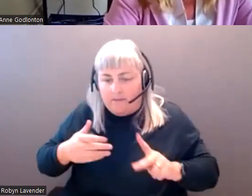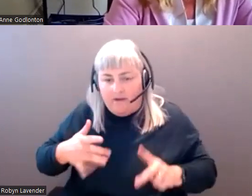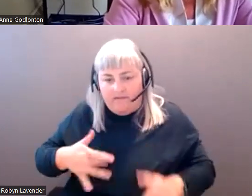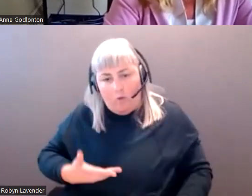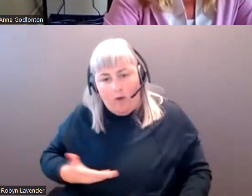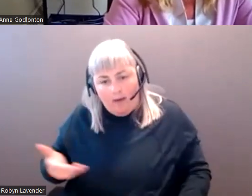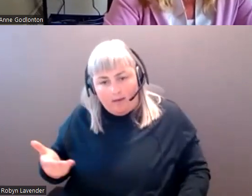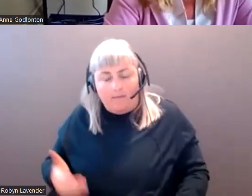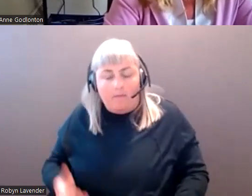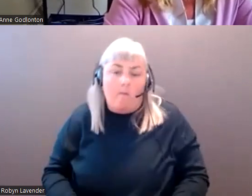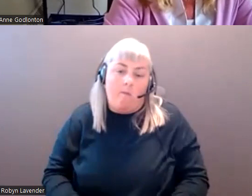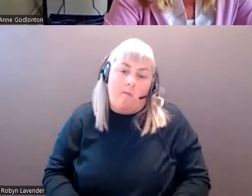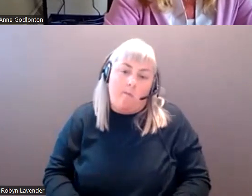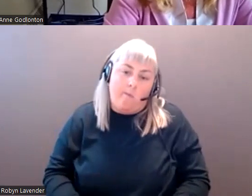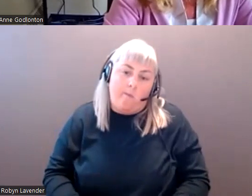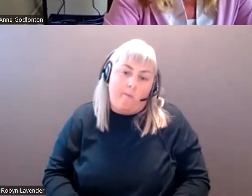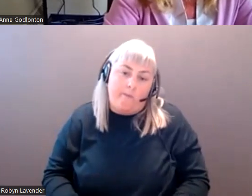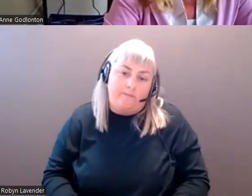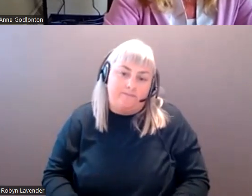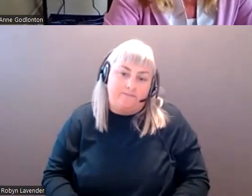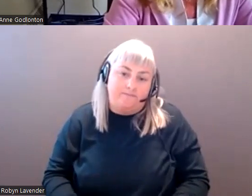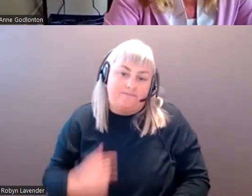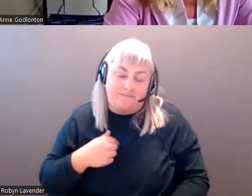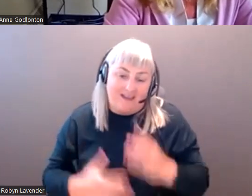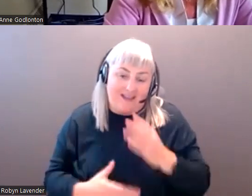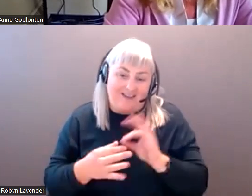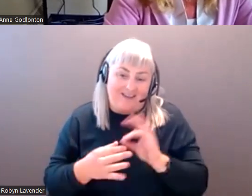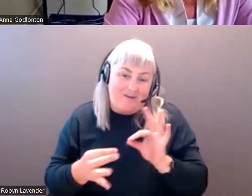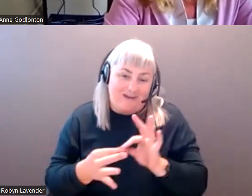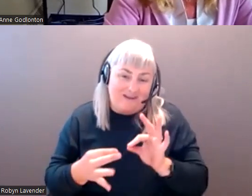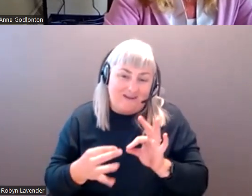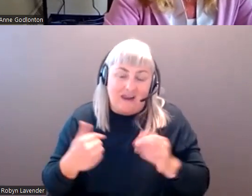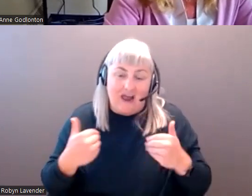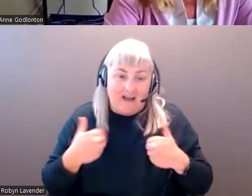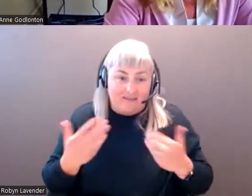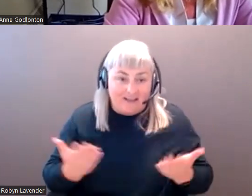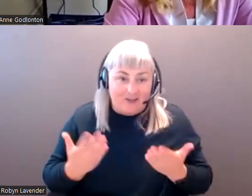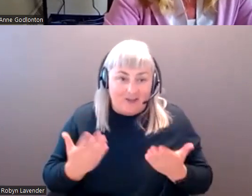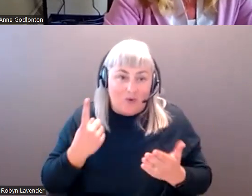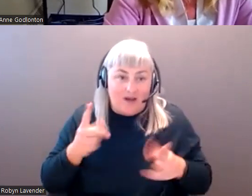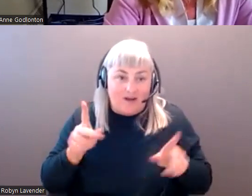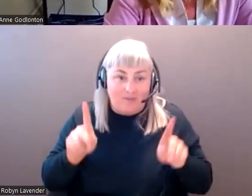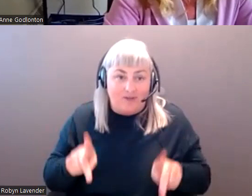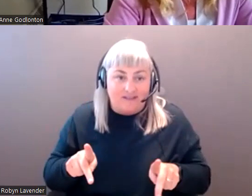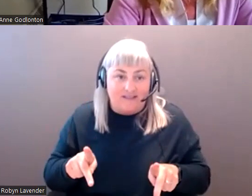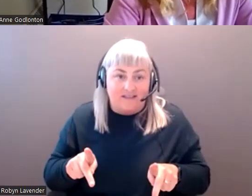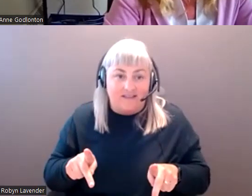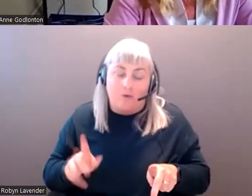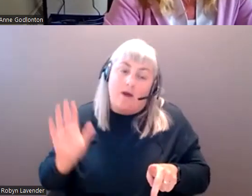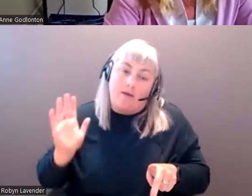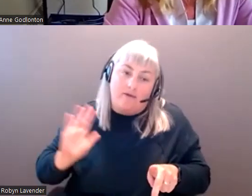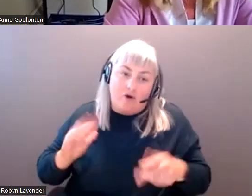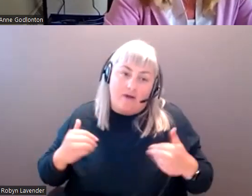You know, I do have to say that we have an individual here that, or had an individual